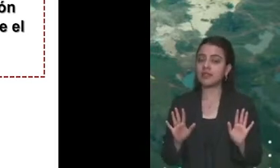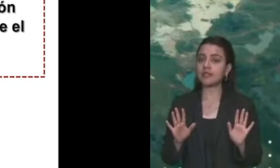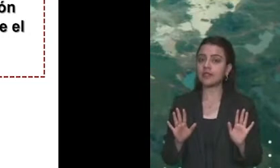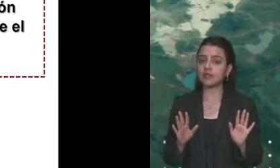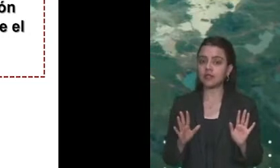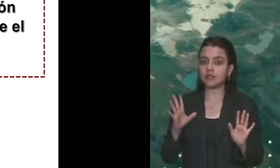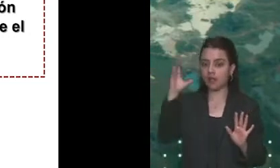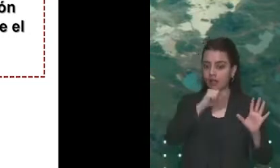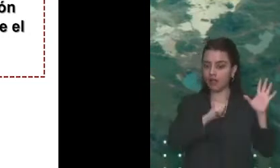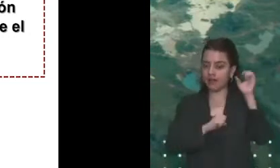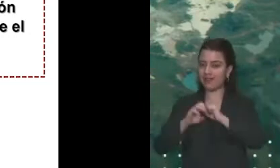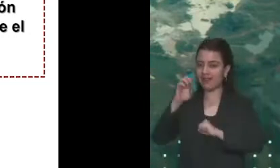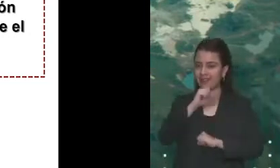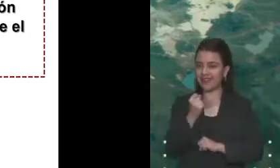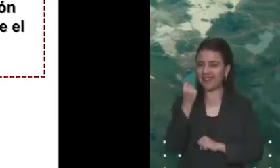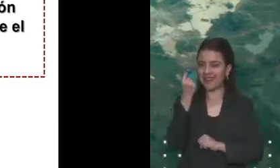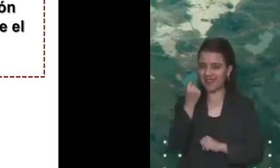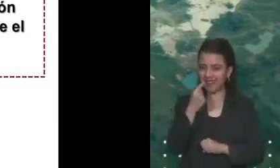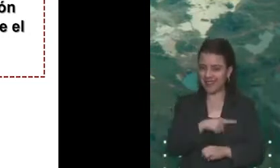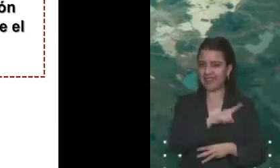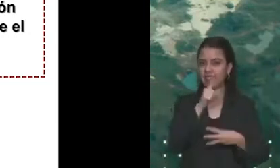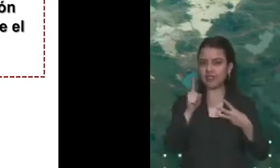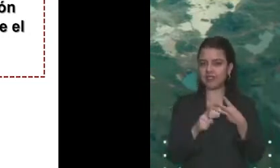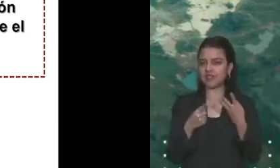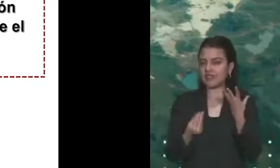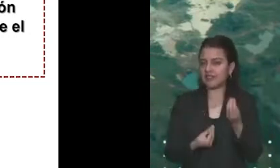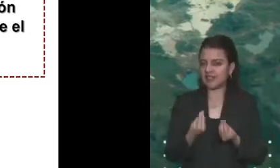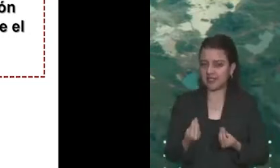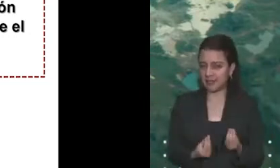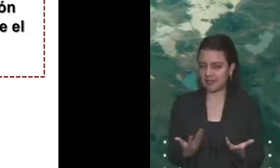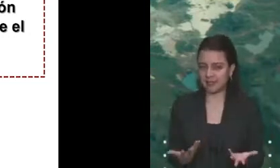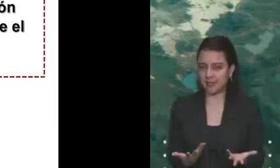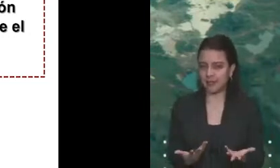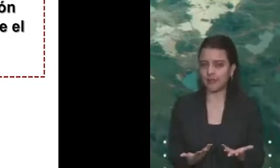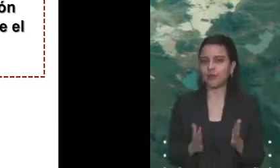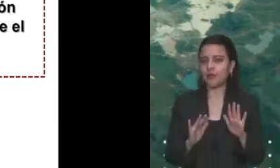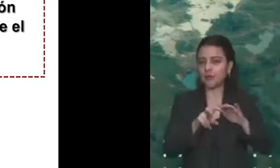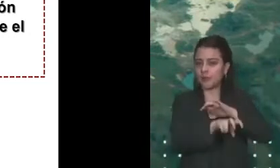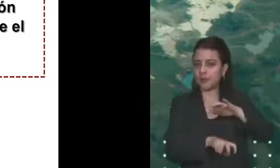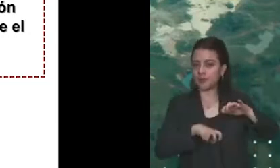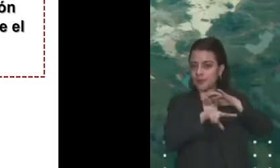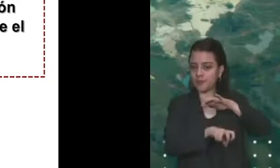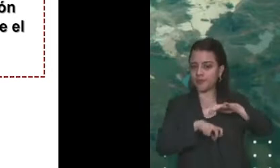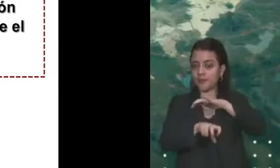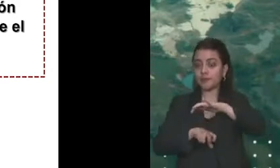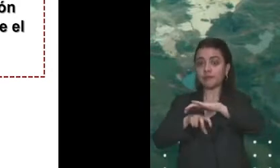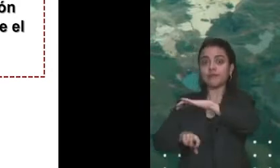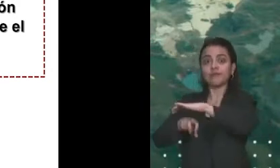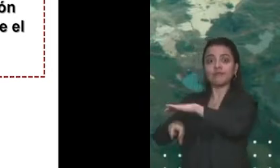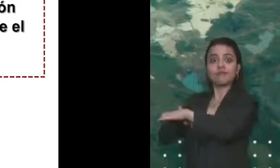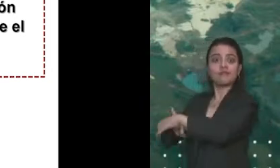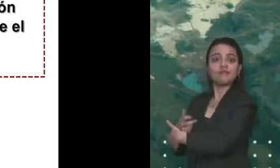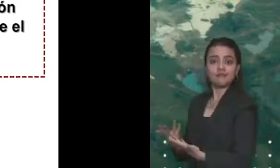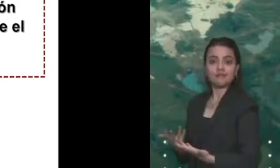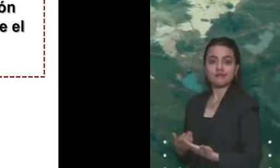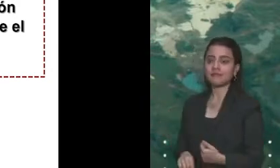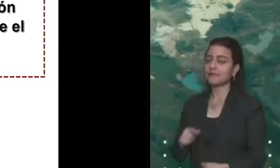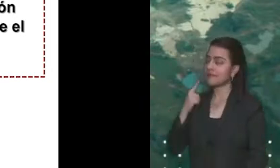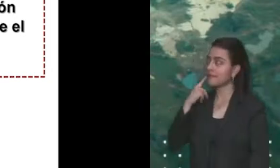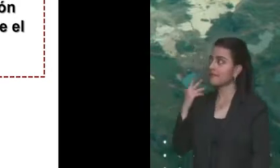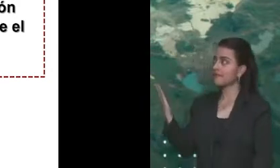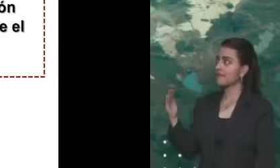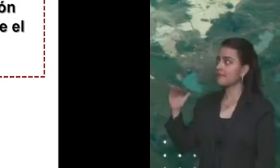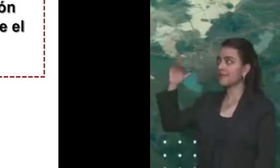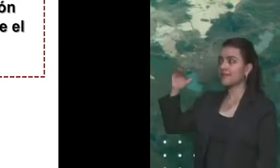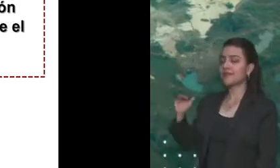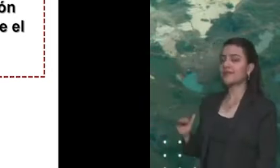And united to the dynamic actually tell us what we need to do in an area where mining is excluded. However, the phenomena